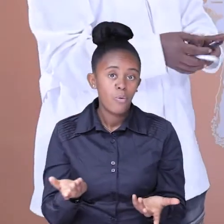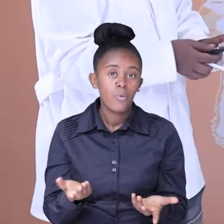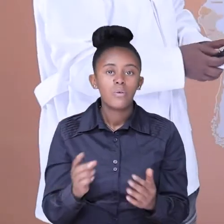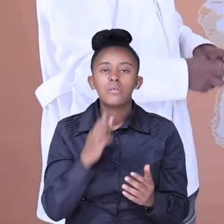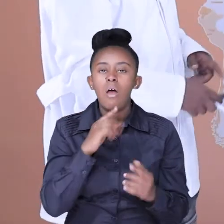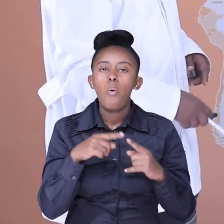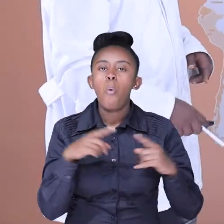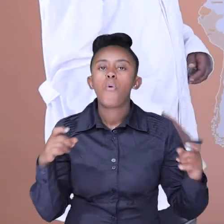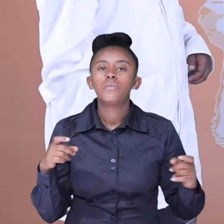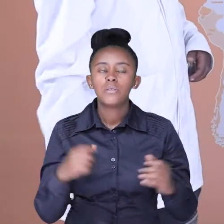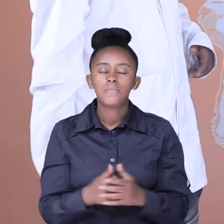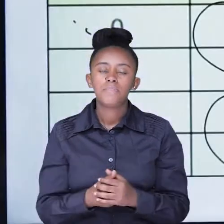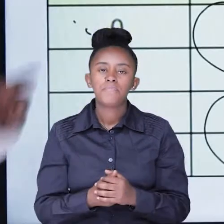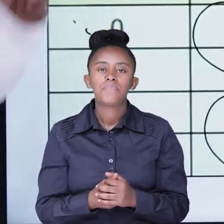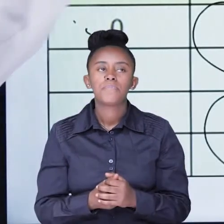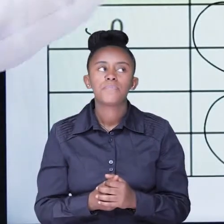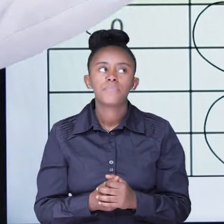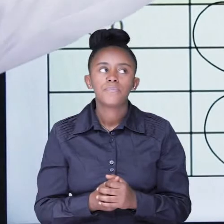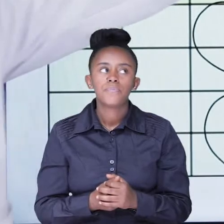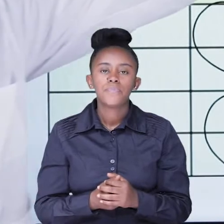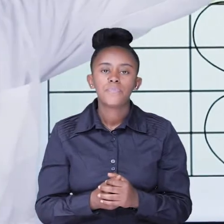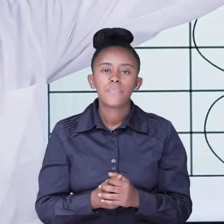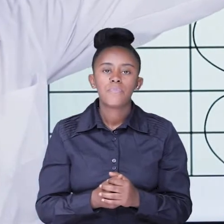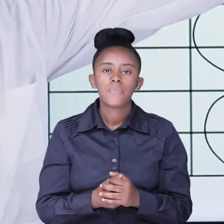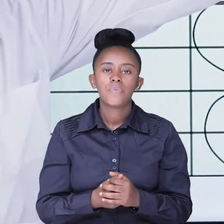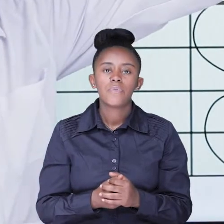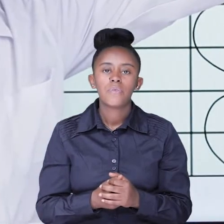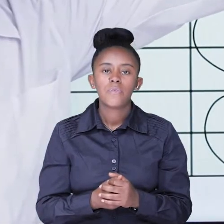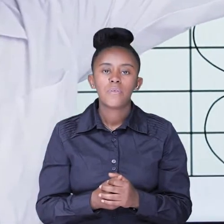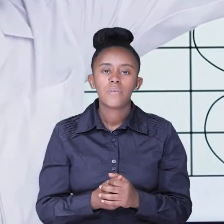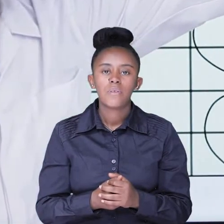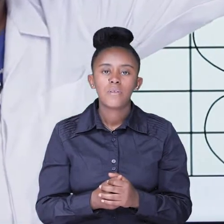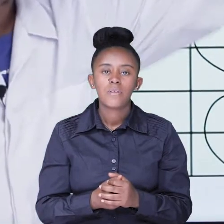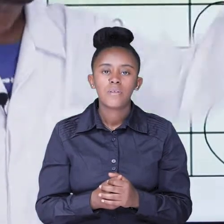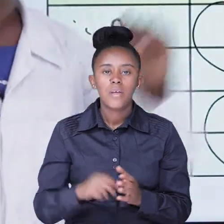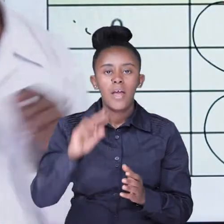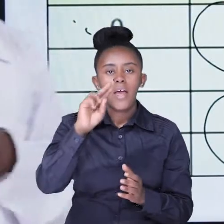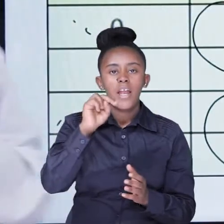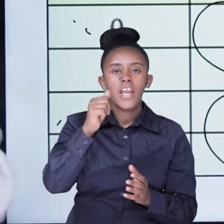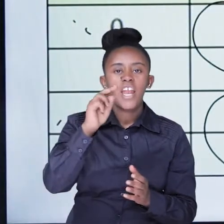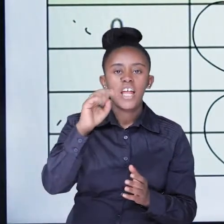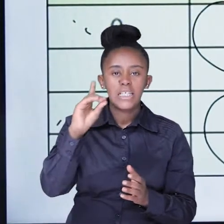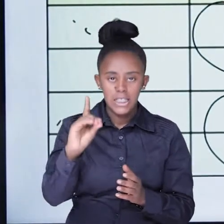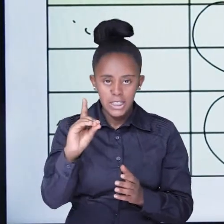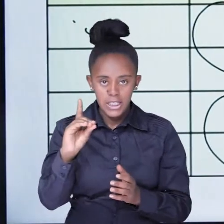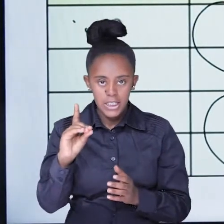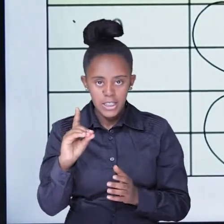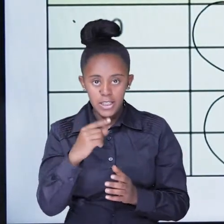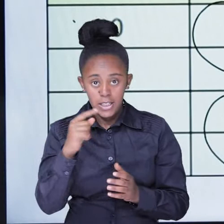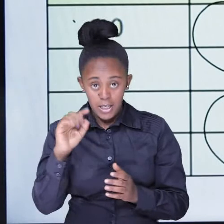are opposite. So let's see the NND and the NOR gates.